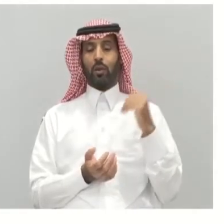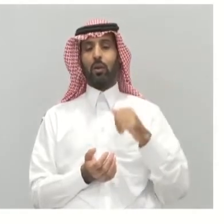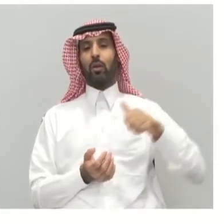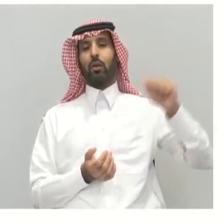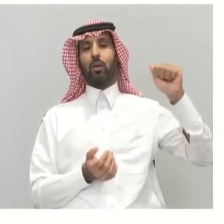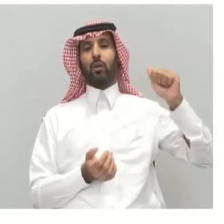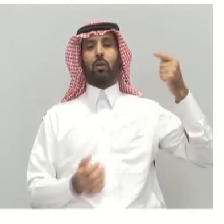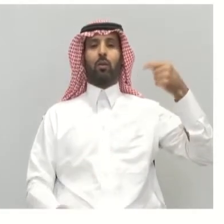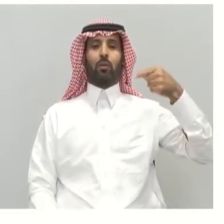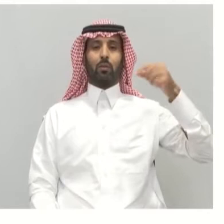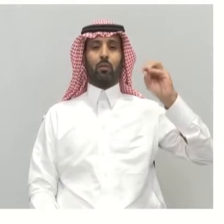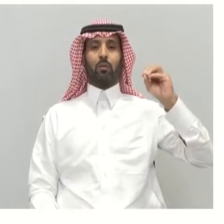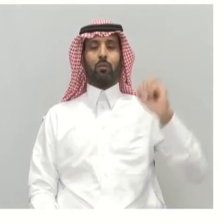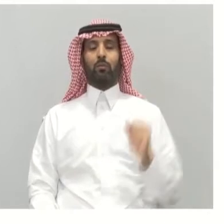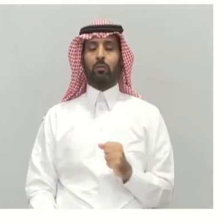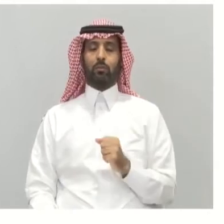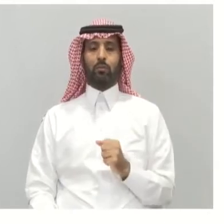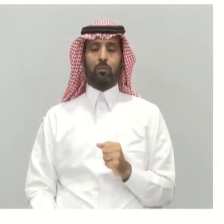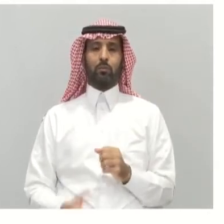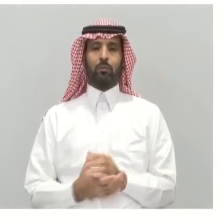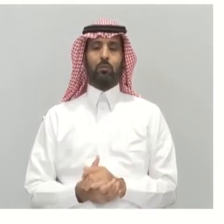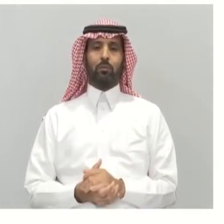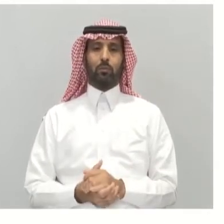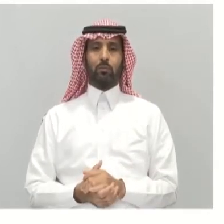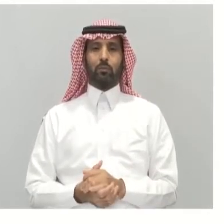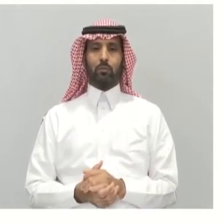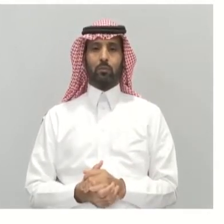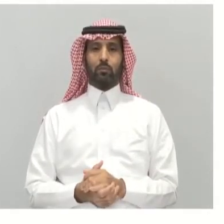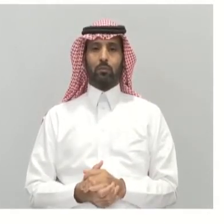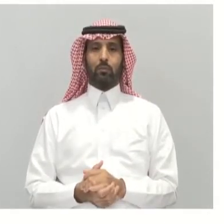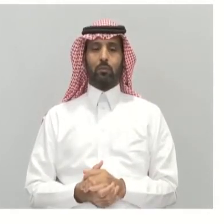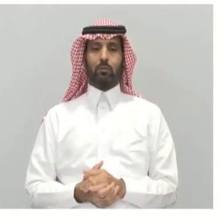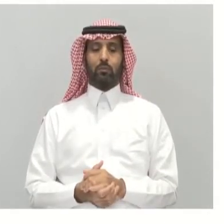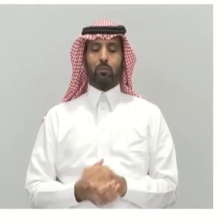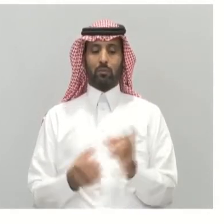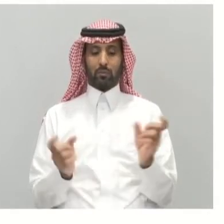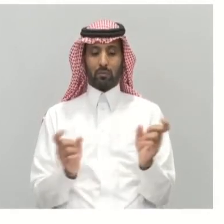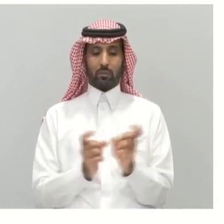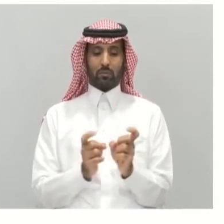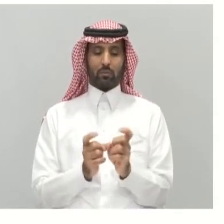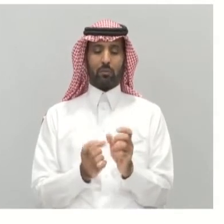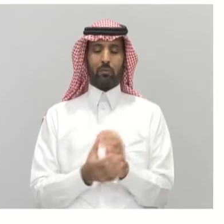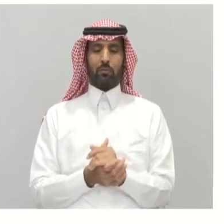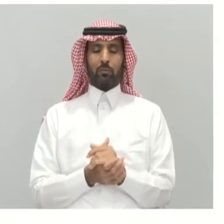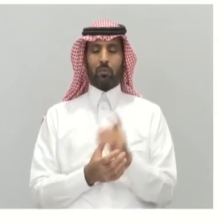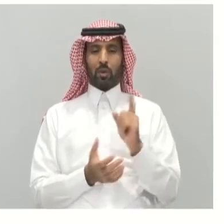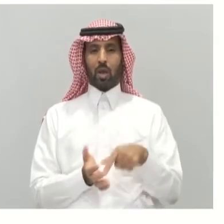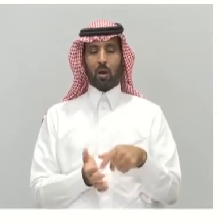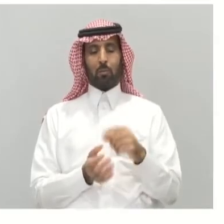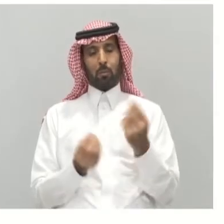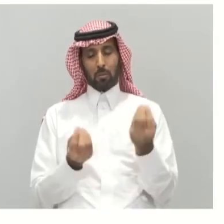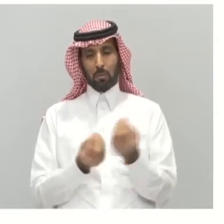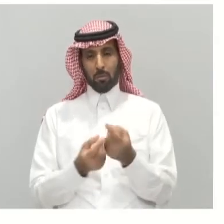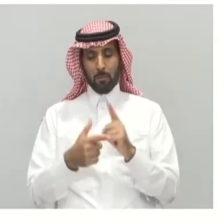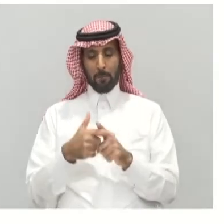should include your age. You can say 40 years ago, or 15 years ago, or 30 years ago.